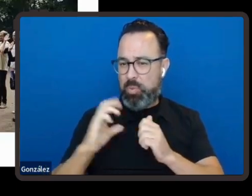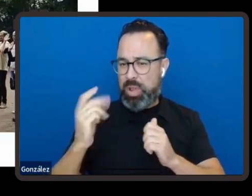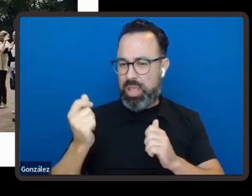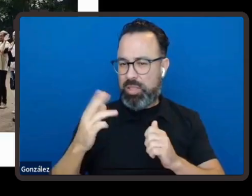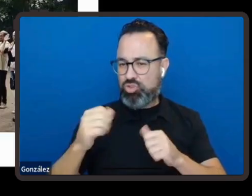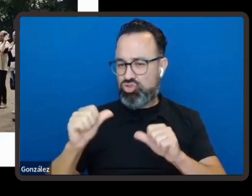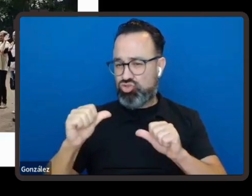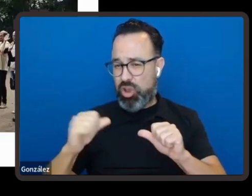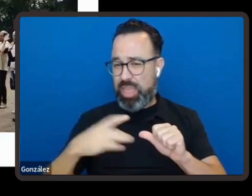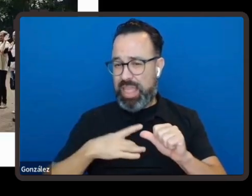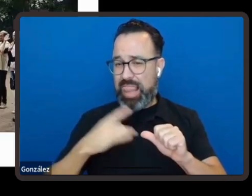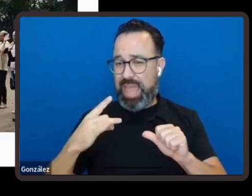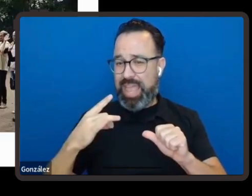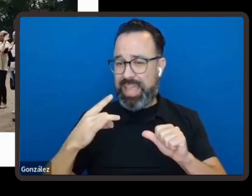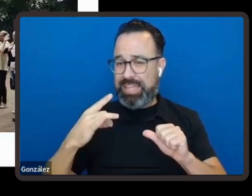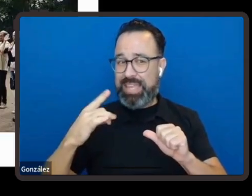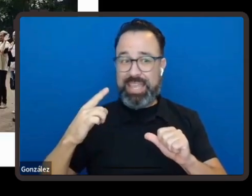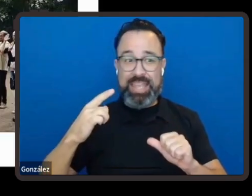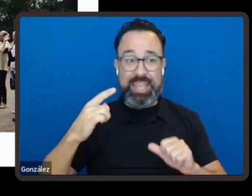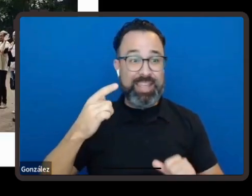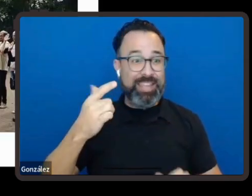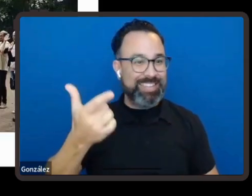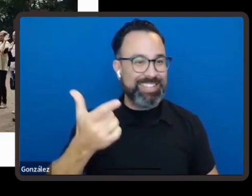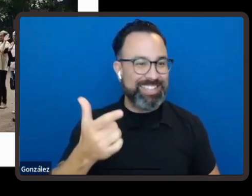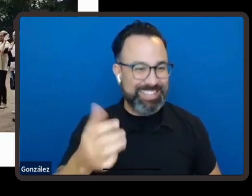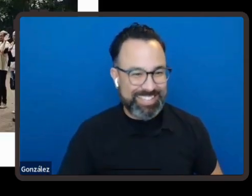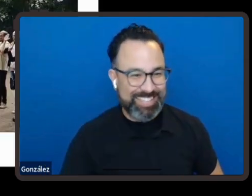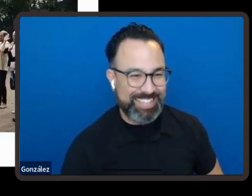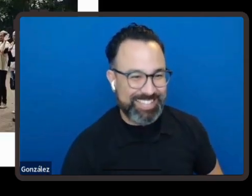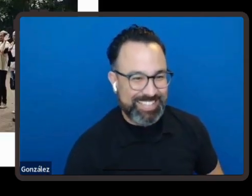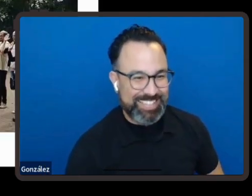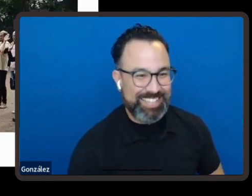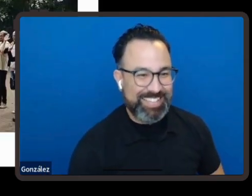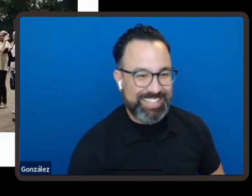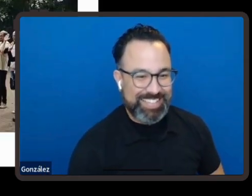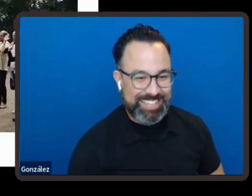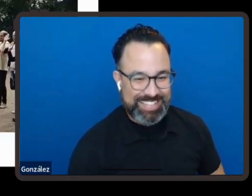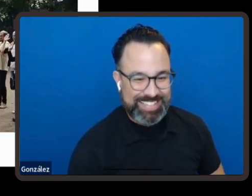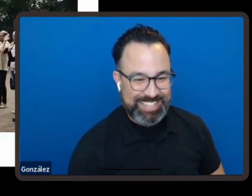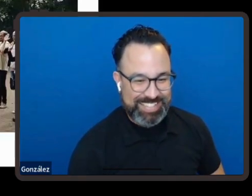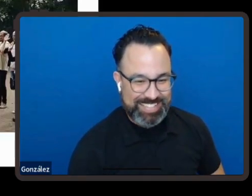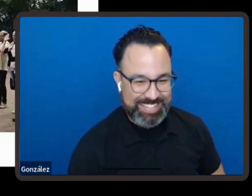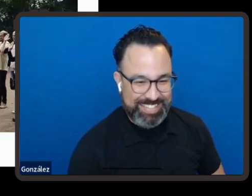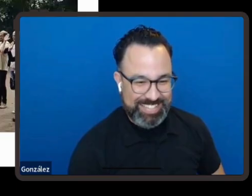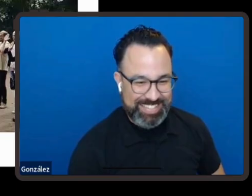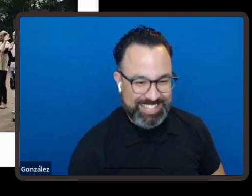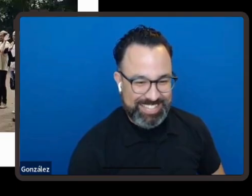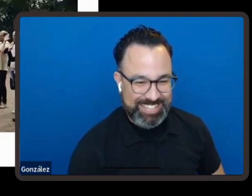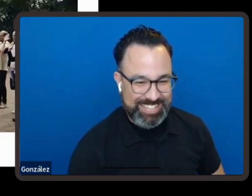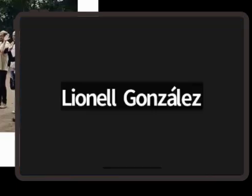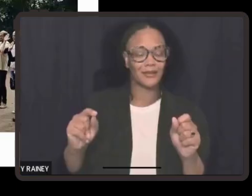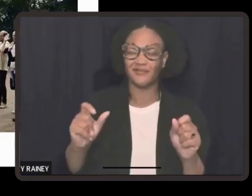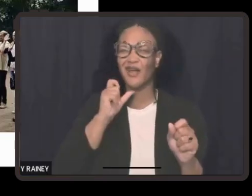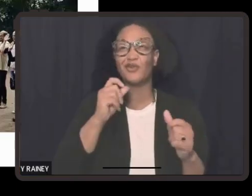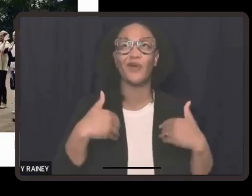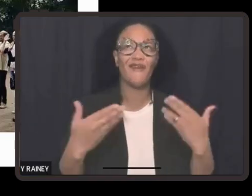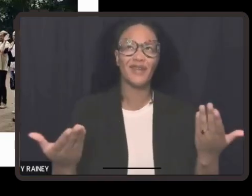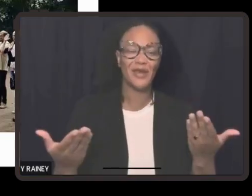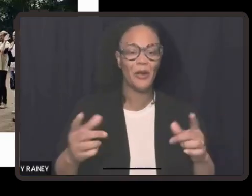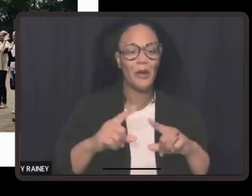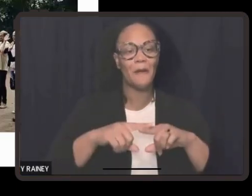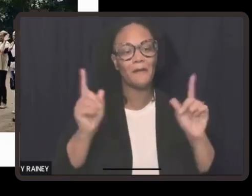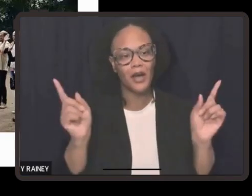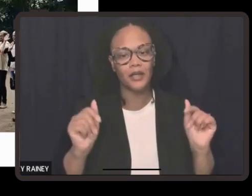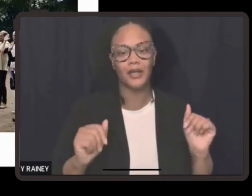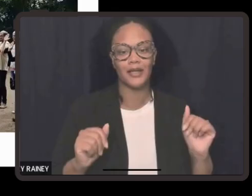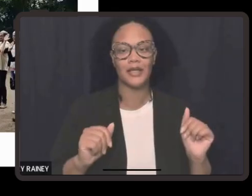They liked it. It was the one around the neck. I actually I don't think I've got it out, but it's the Pulsetto. And I